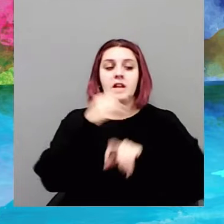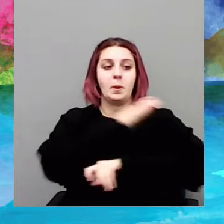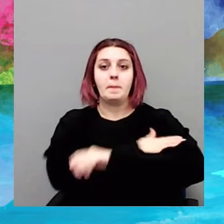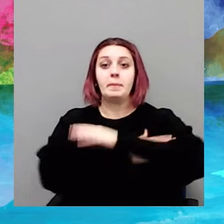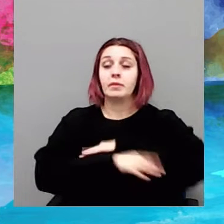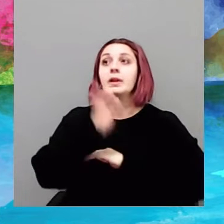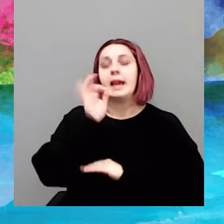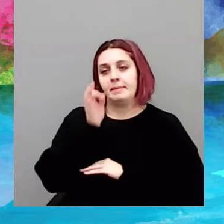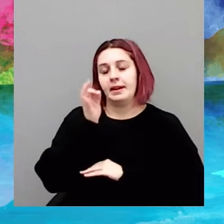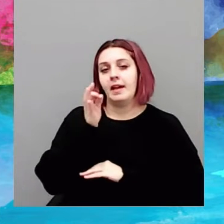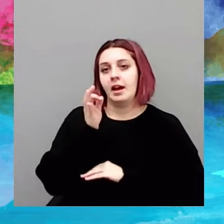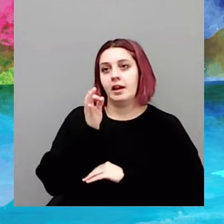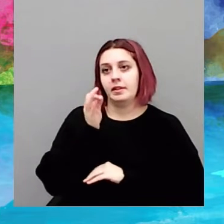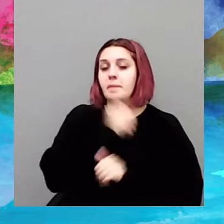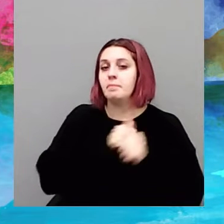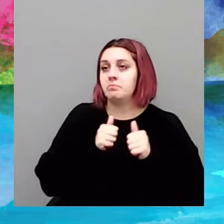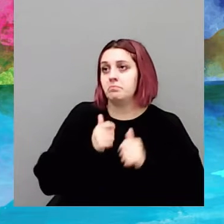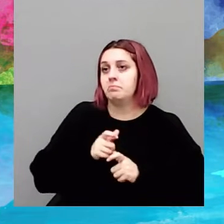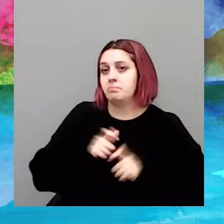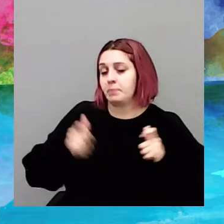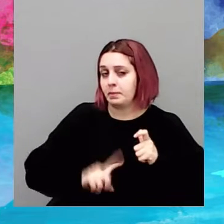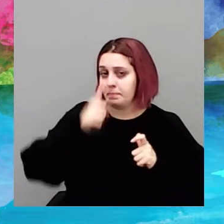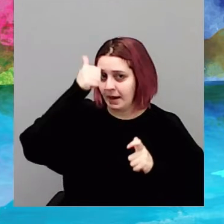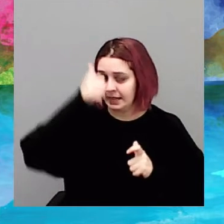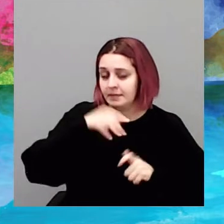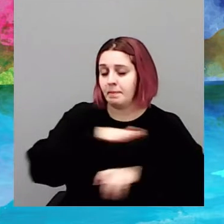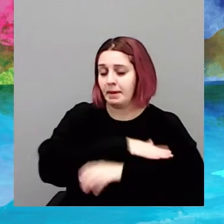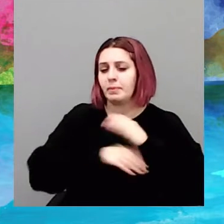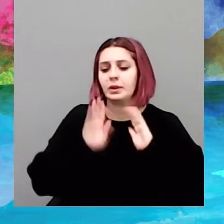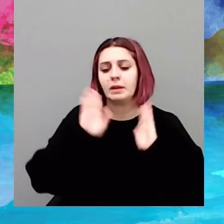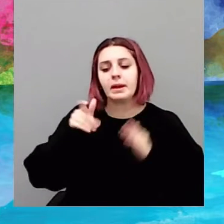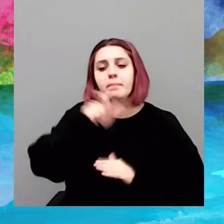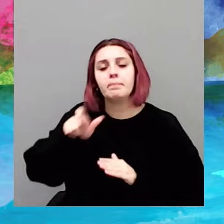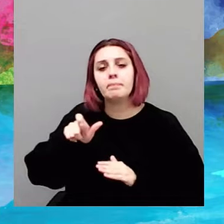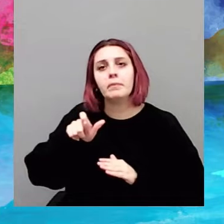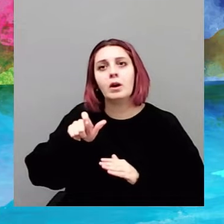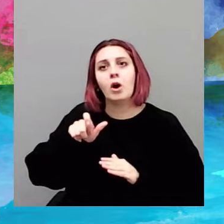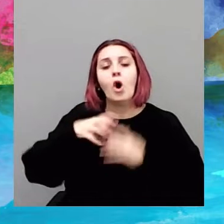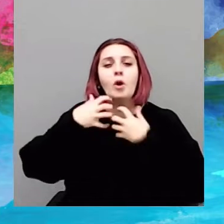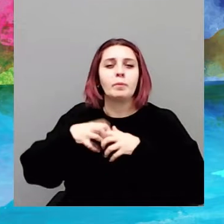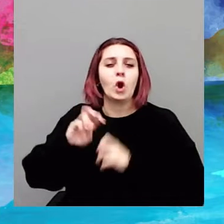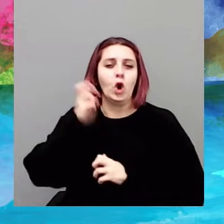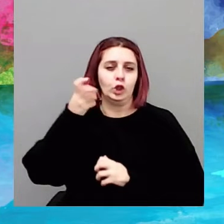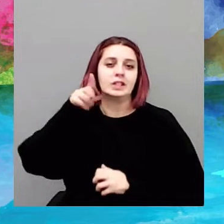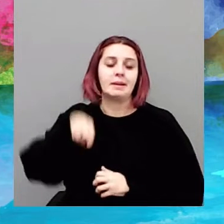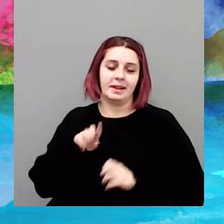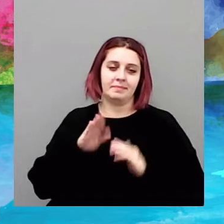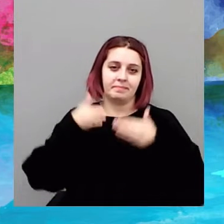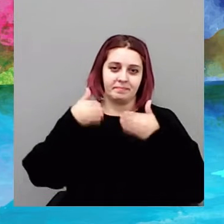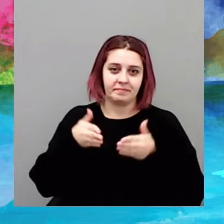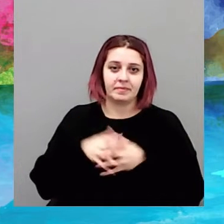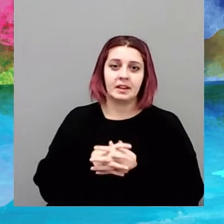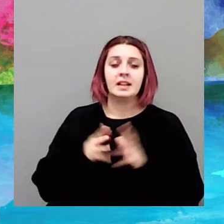We are not only working with only 3D arms, but we're also working on other type of devices.